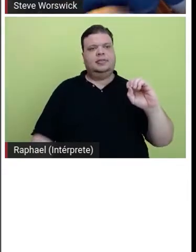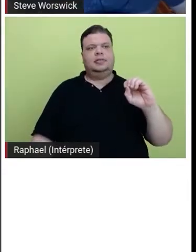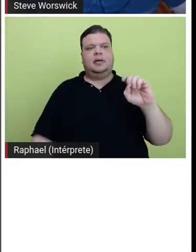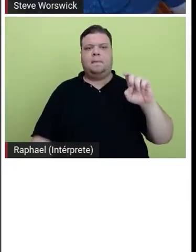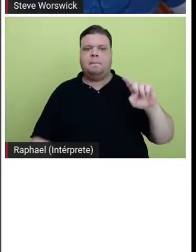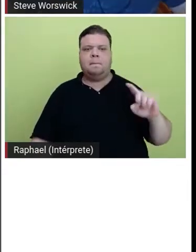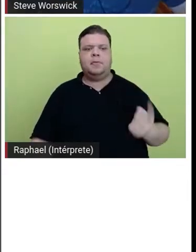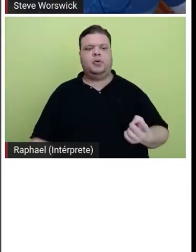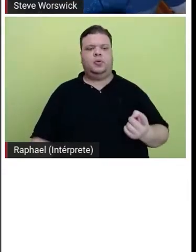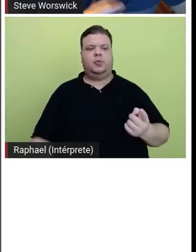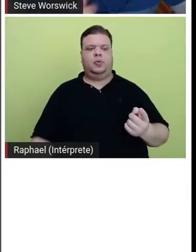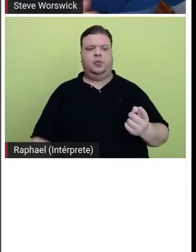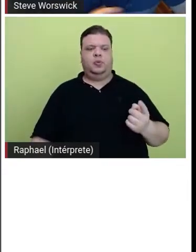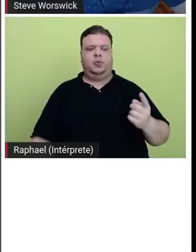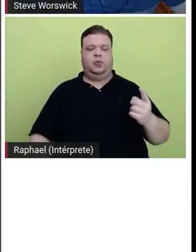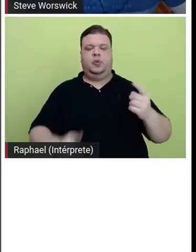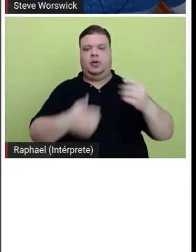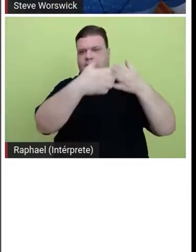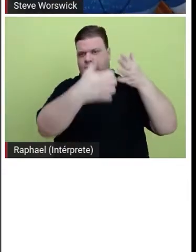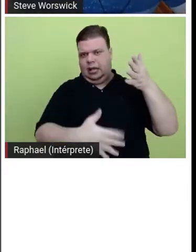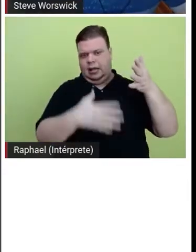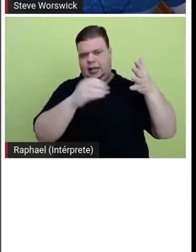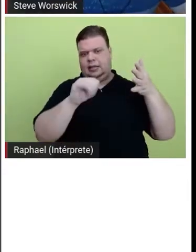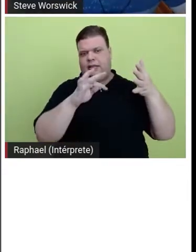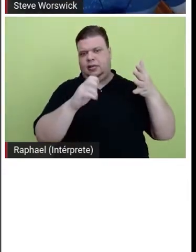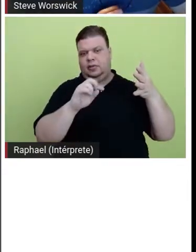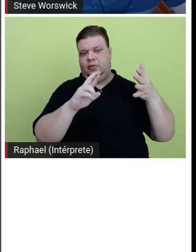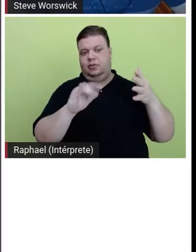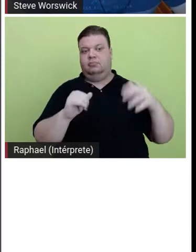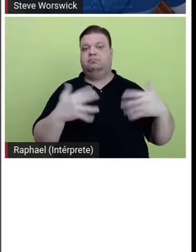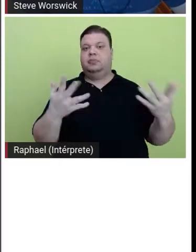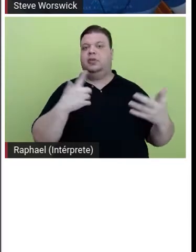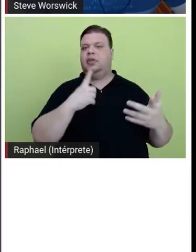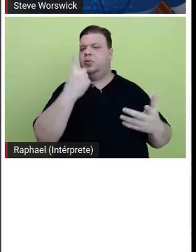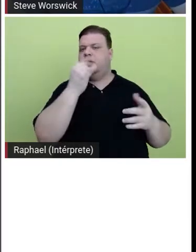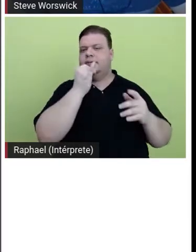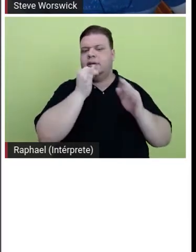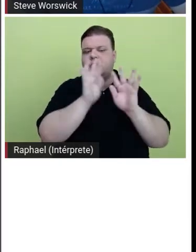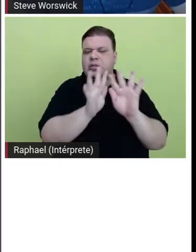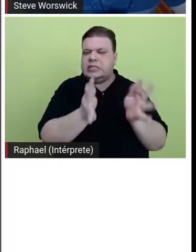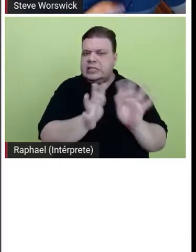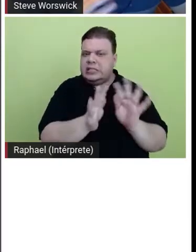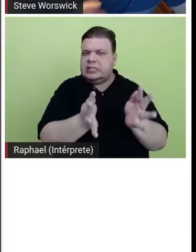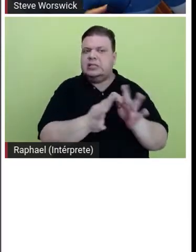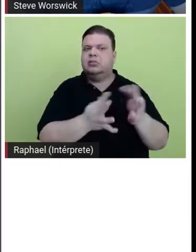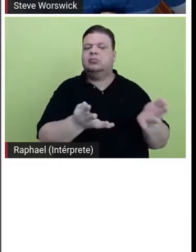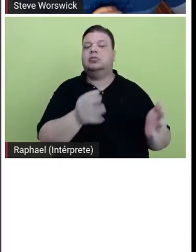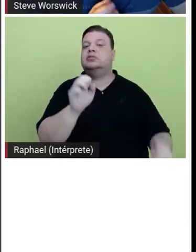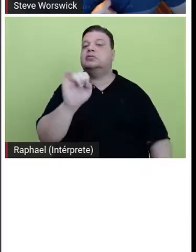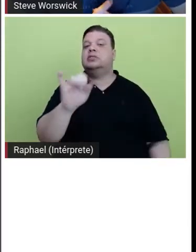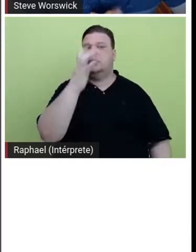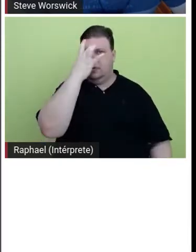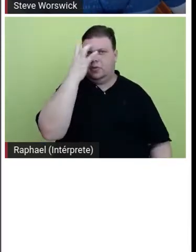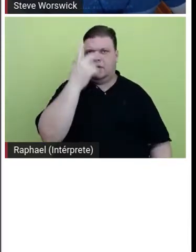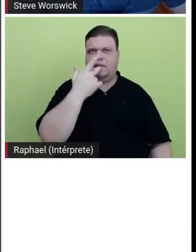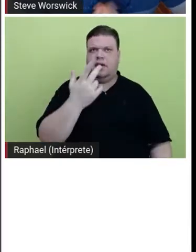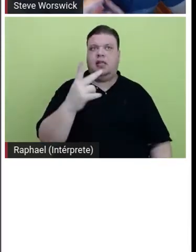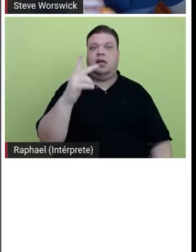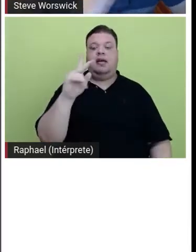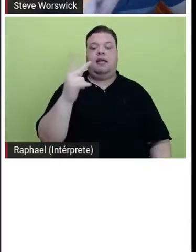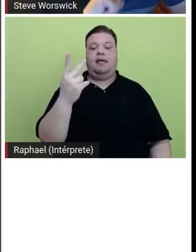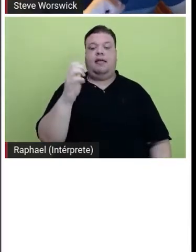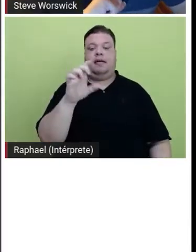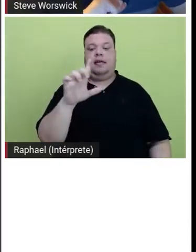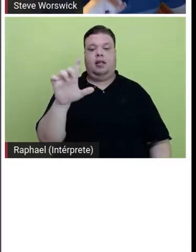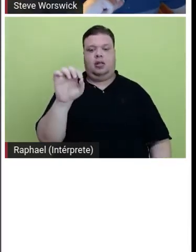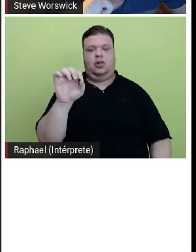whatever is in the template. So someone says hello, and the bot says, hi there, how are you? So it gives like the illusion of intelligence, and that's